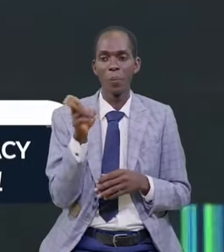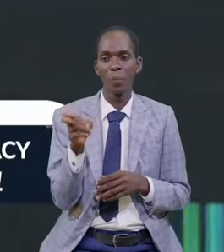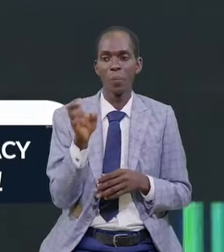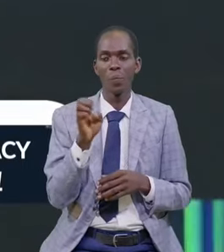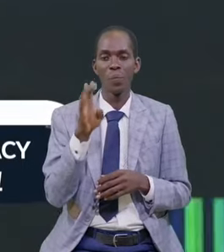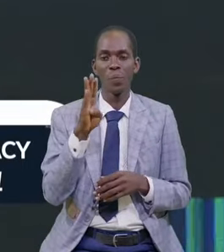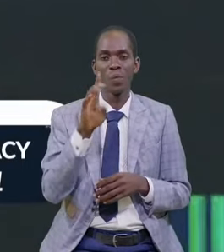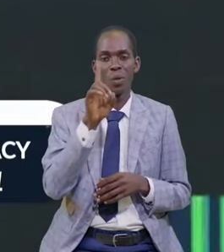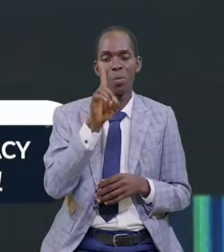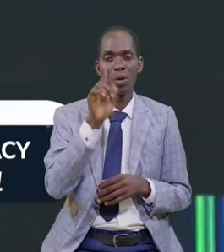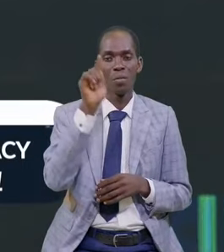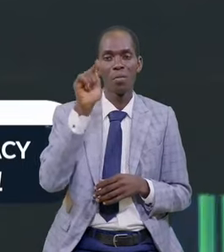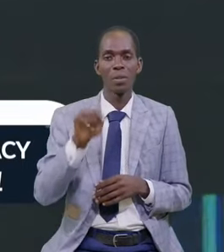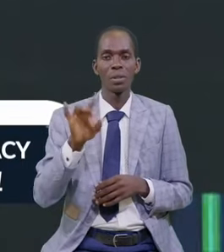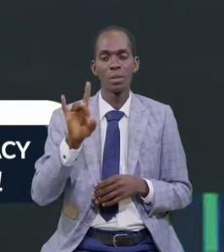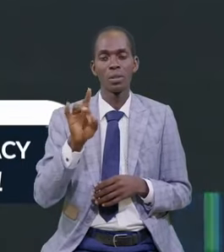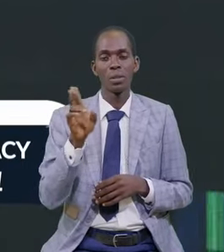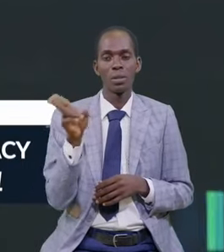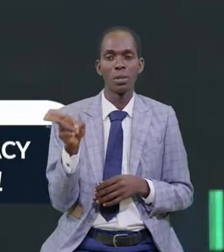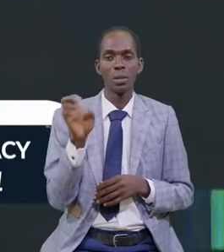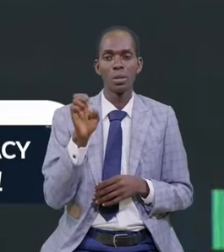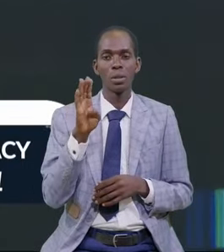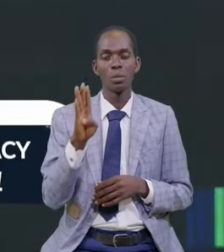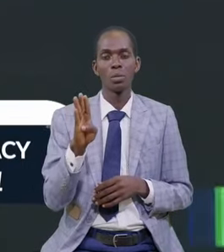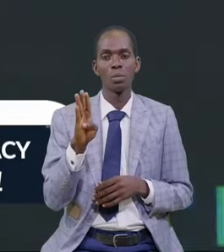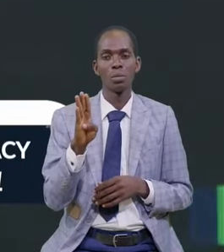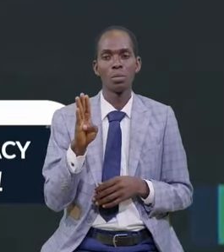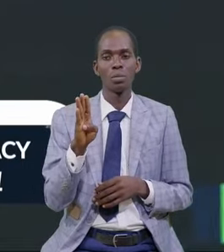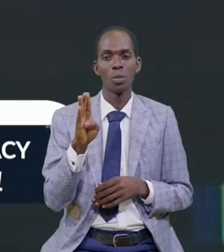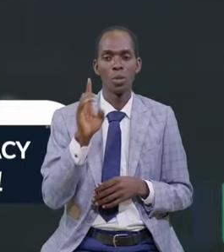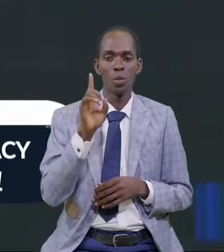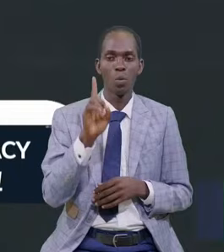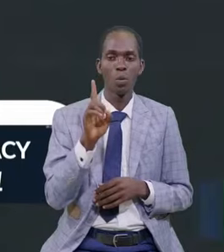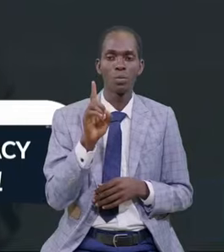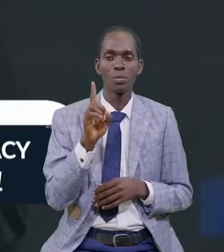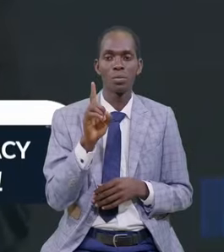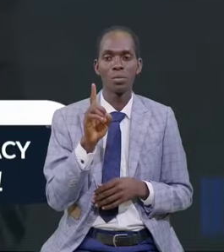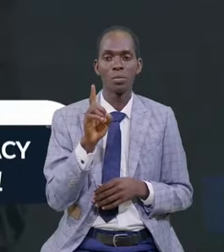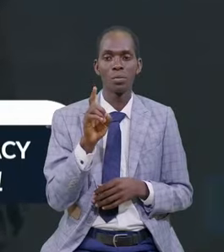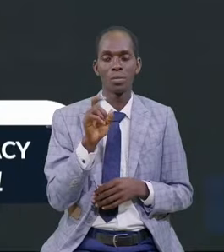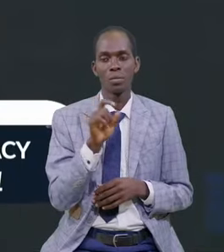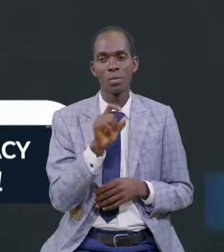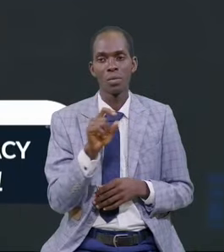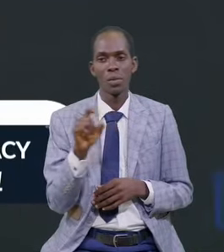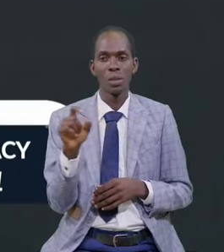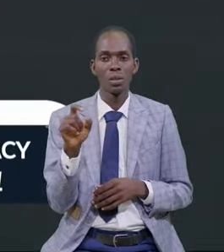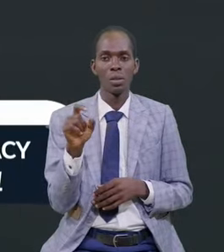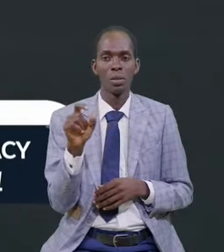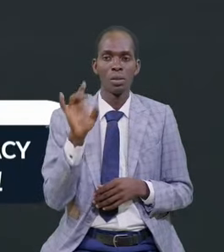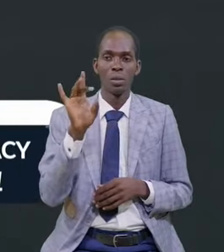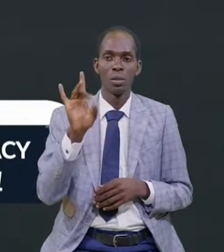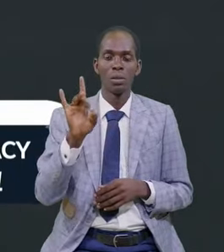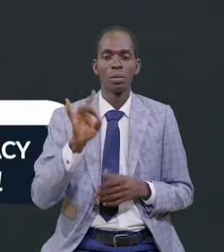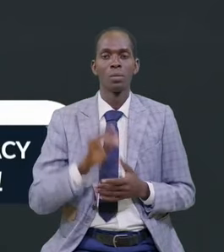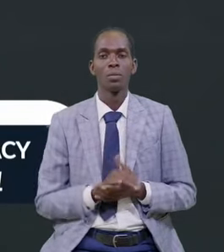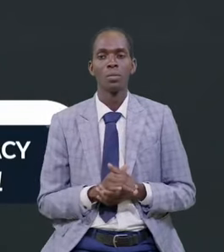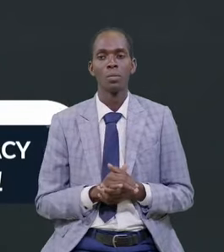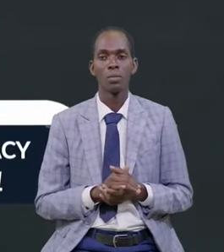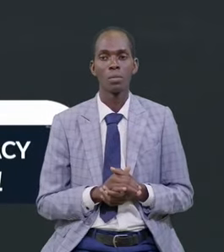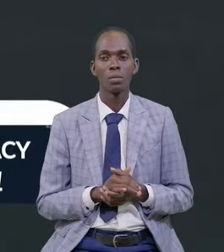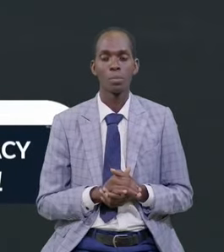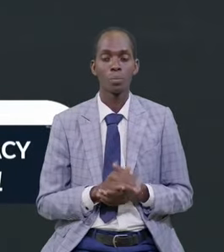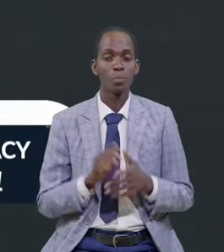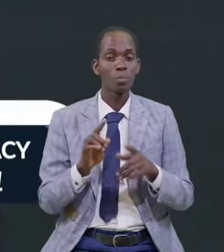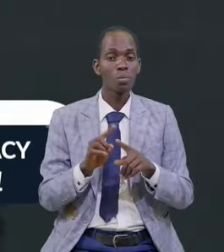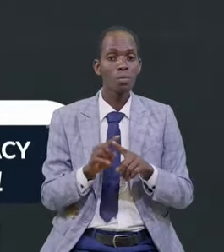8 Hebrews chapter one reading from verse 8 but unto the